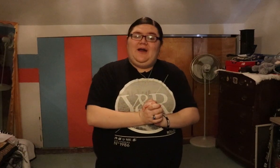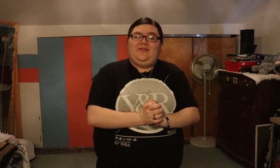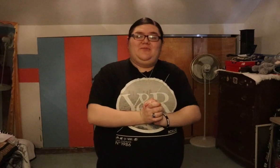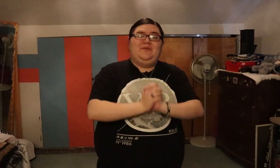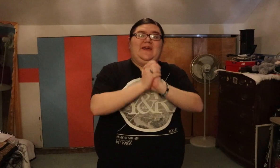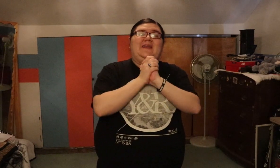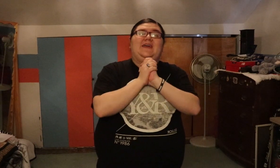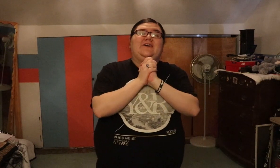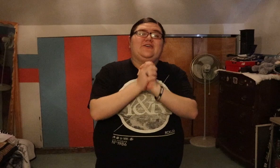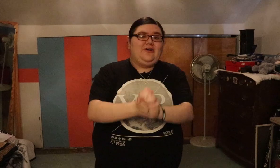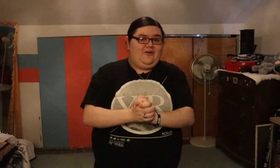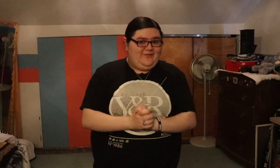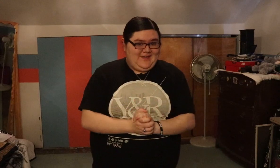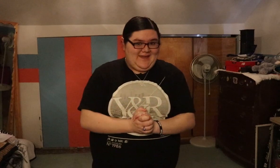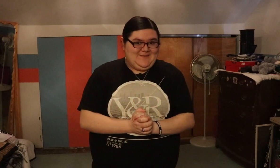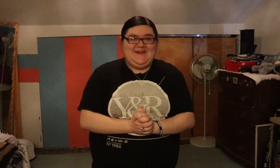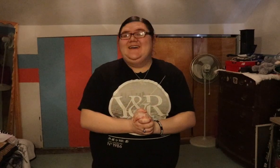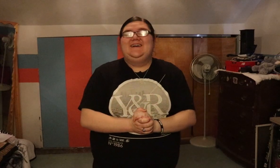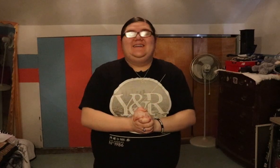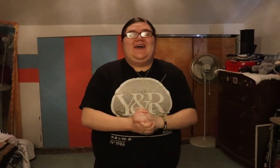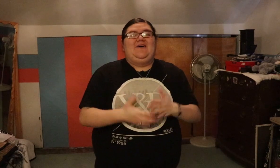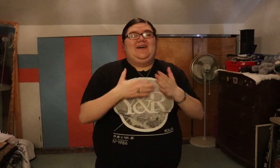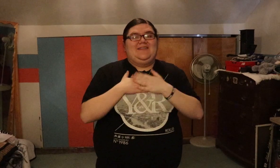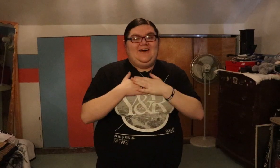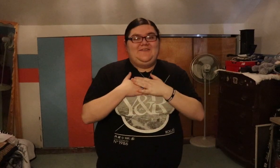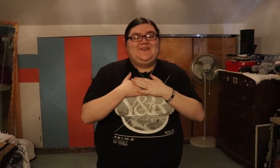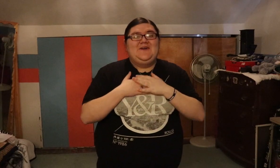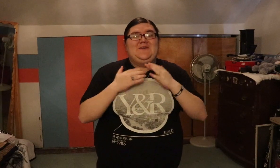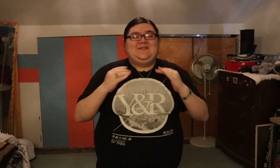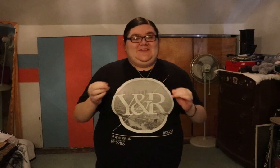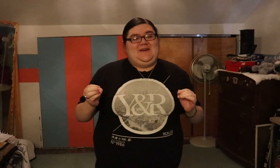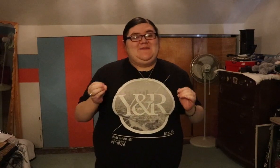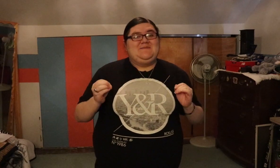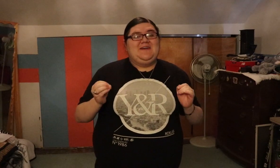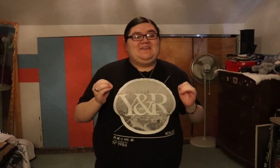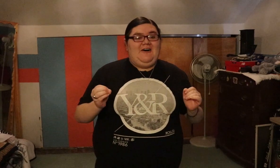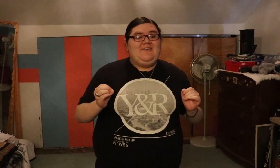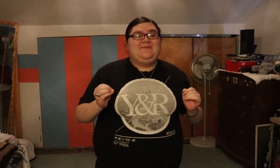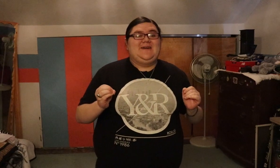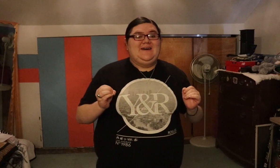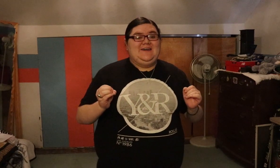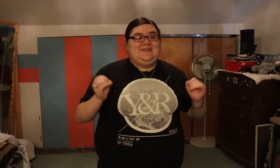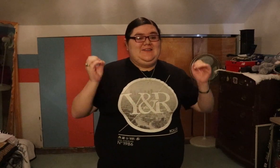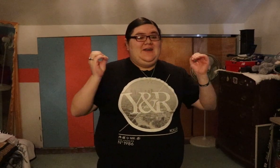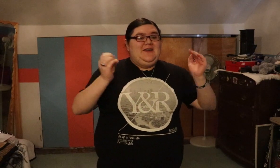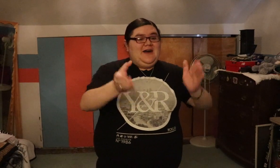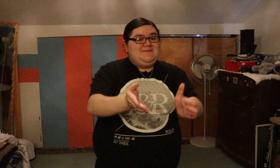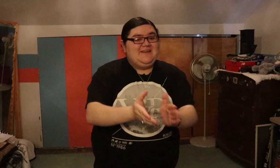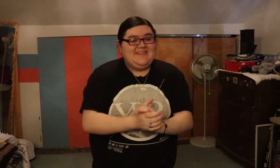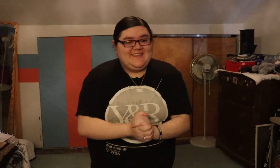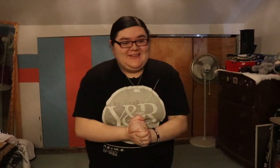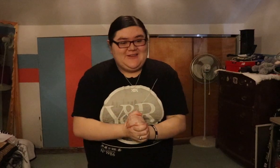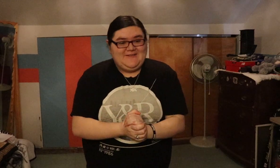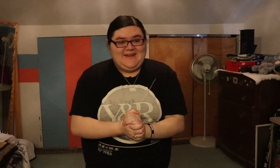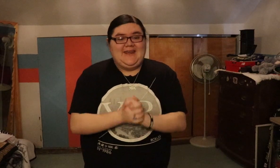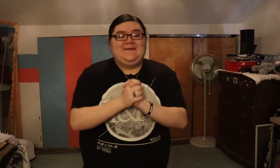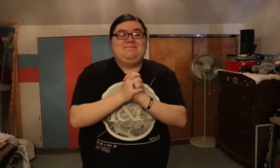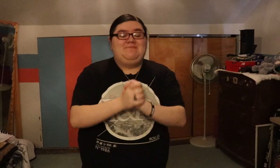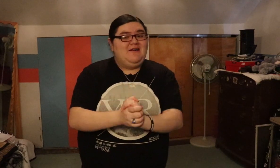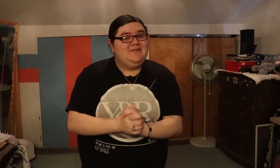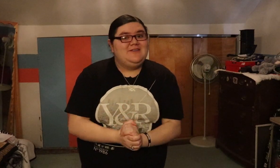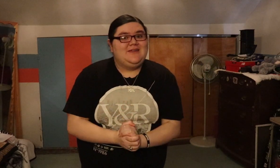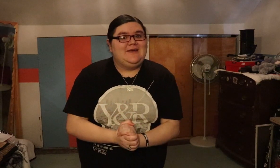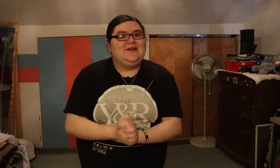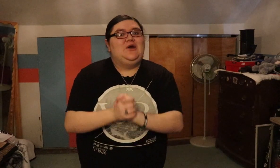seen in a while. They're playing a golf game. Now, I loved when the Sidemen played golf because apparently in this one,